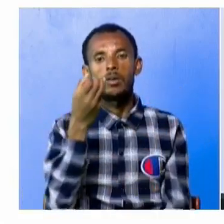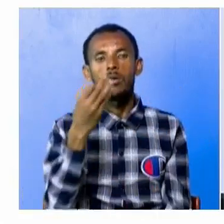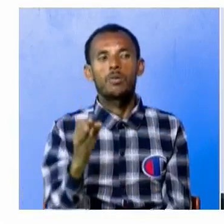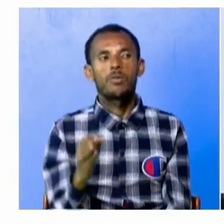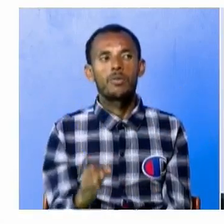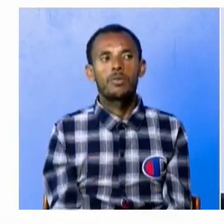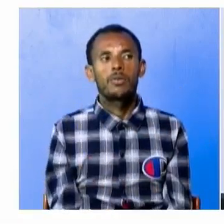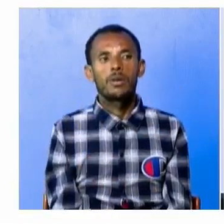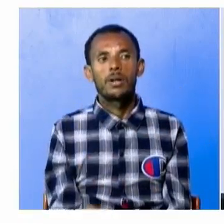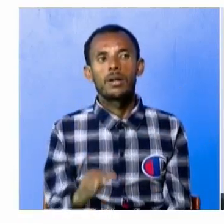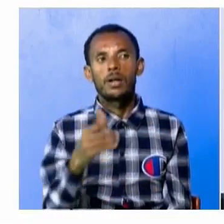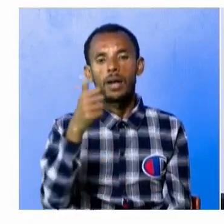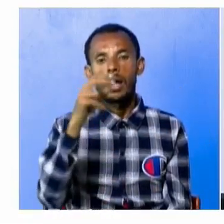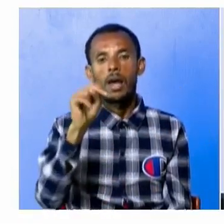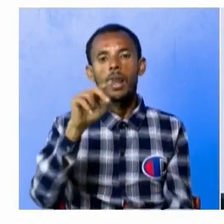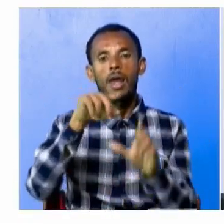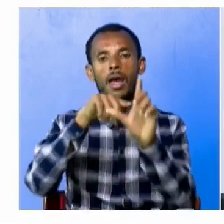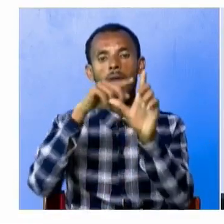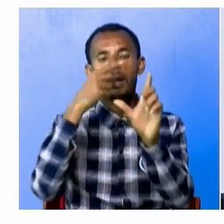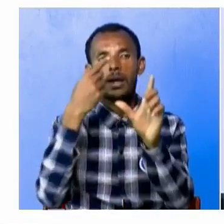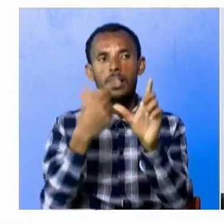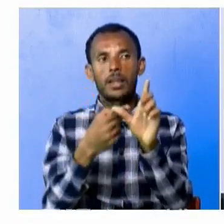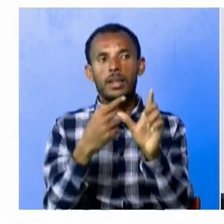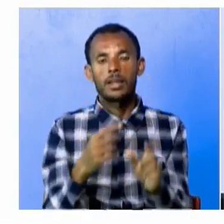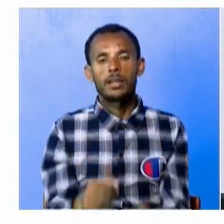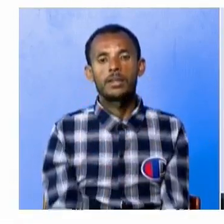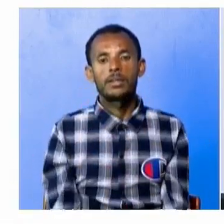an angle